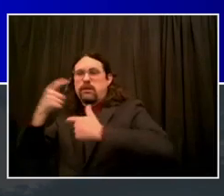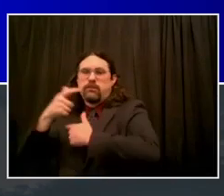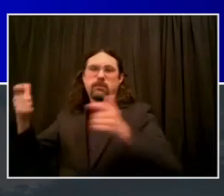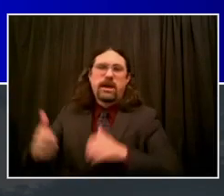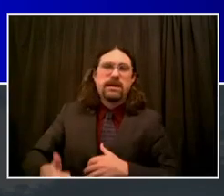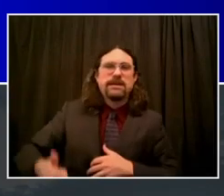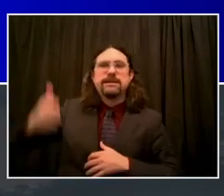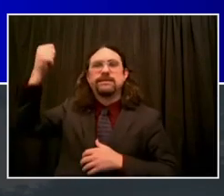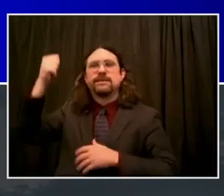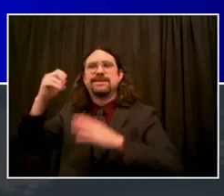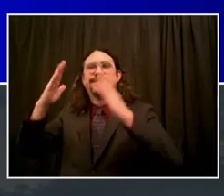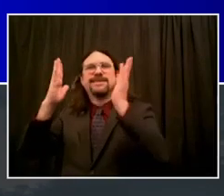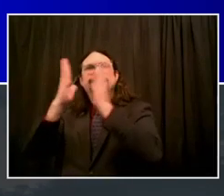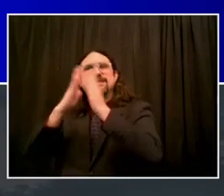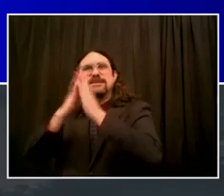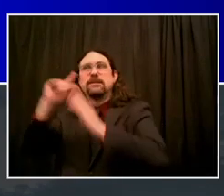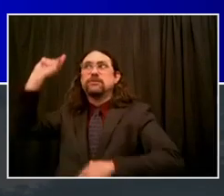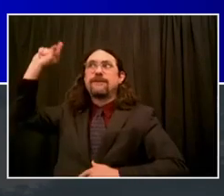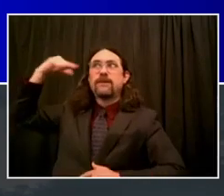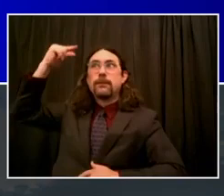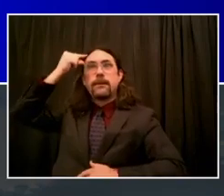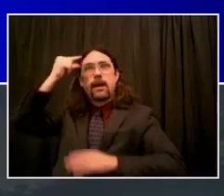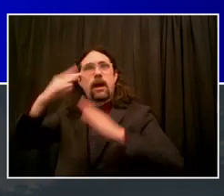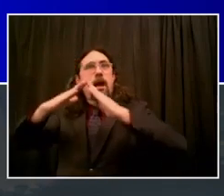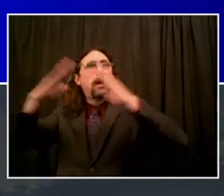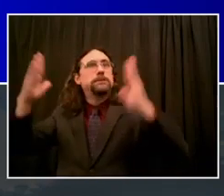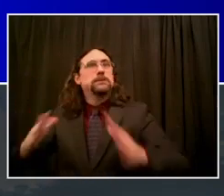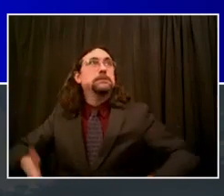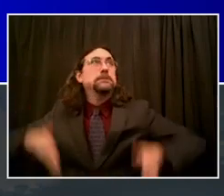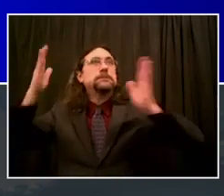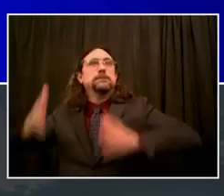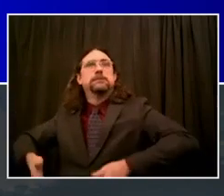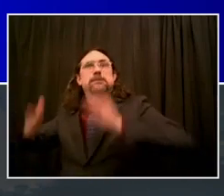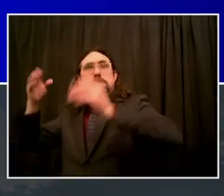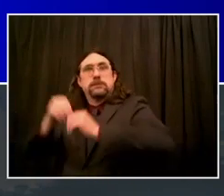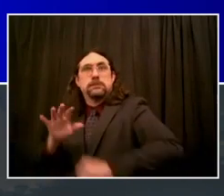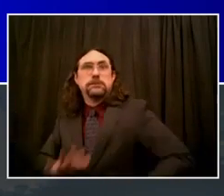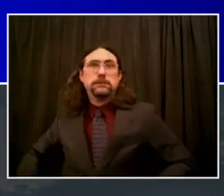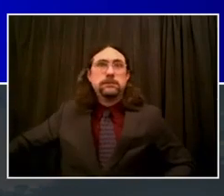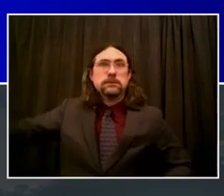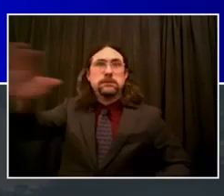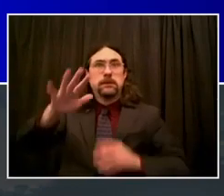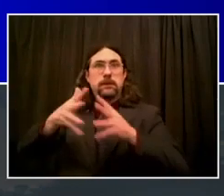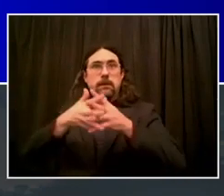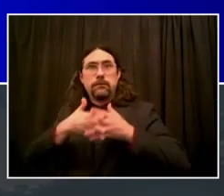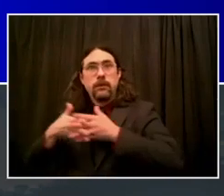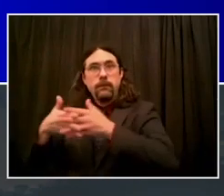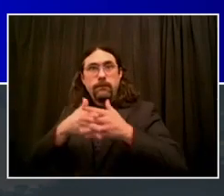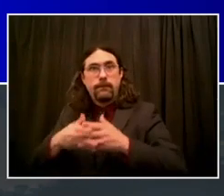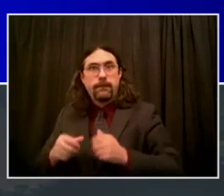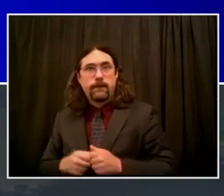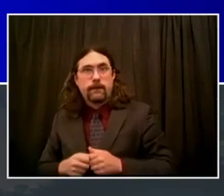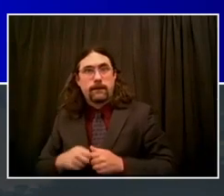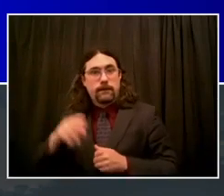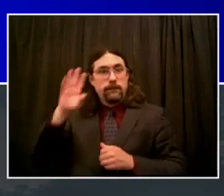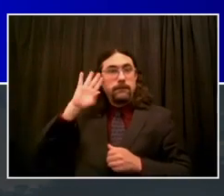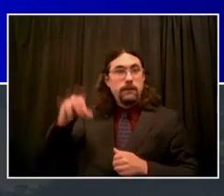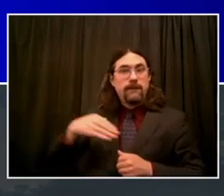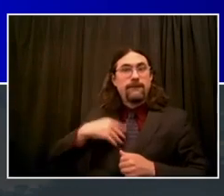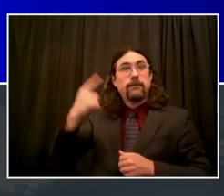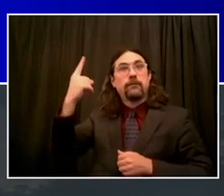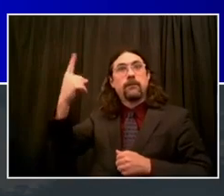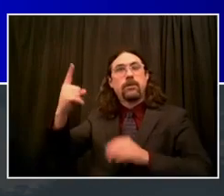an amazing organization, has helped to bring a lot more peace and a lot less violence to Queensbridge Houses. They're one example of many